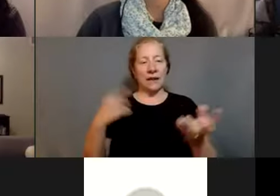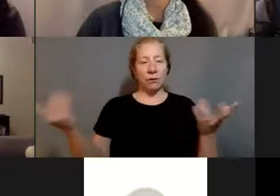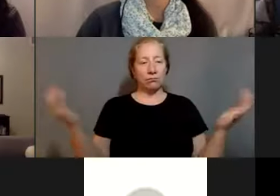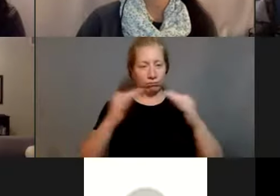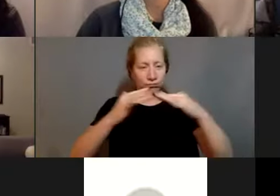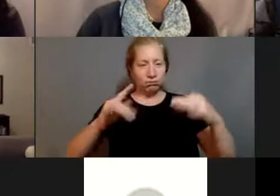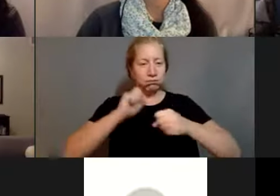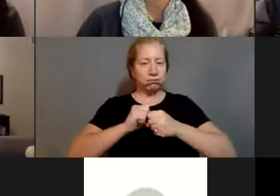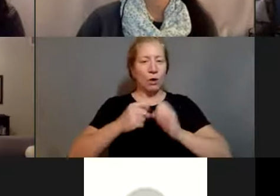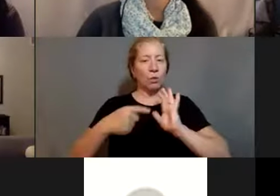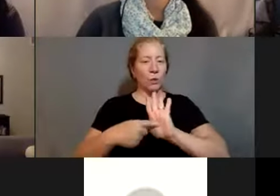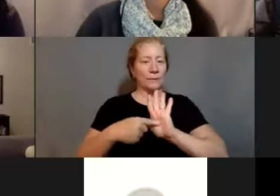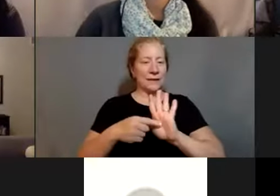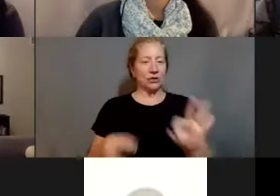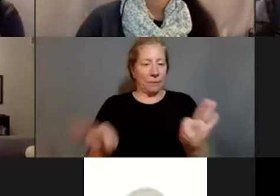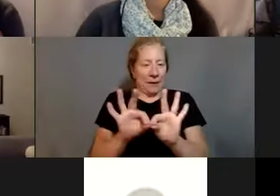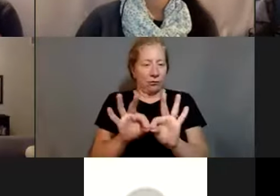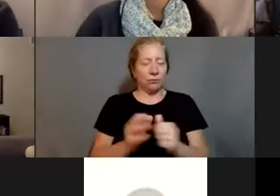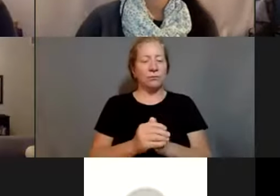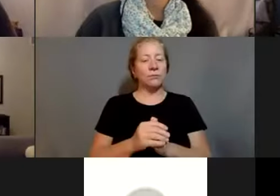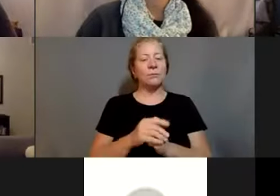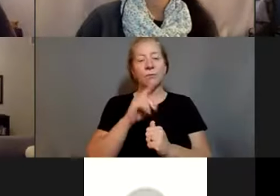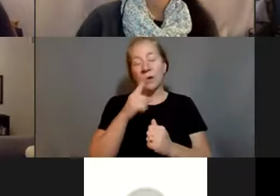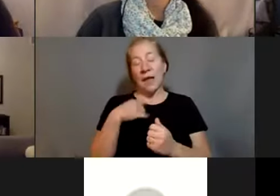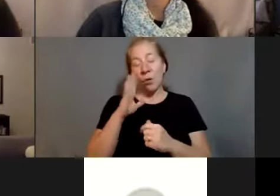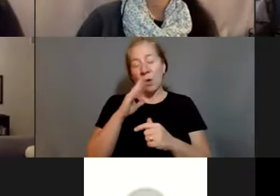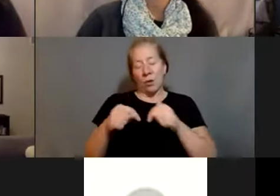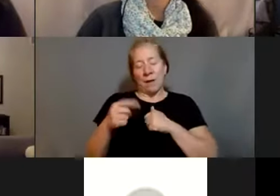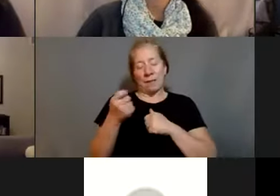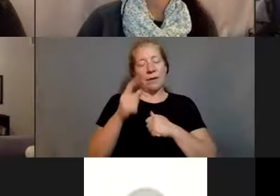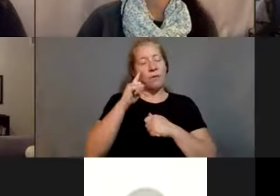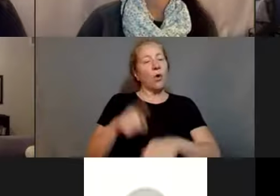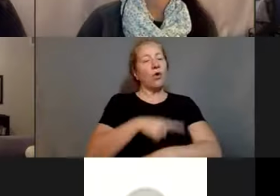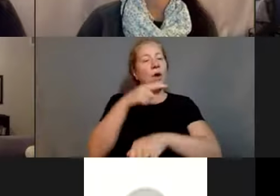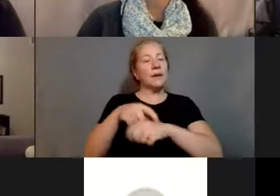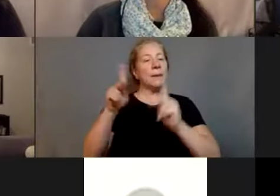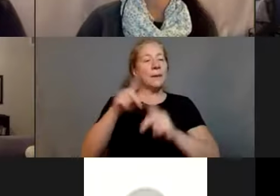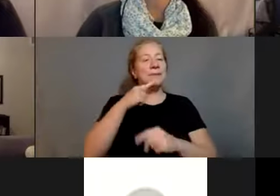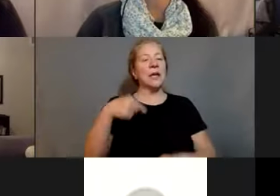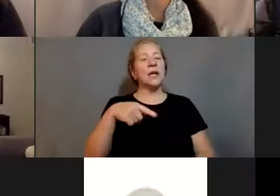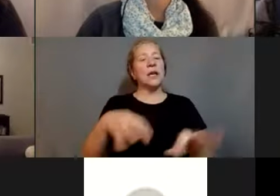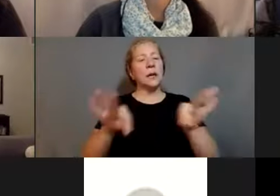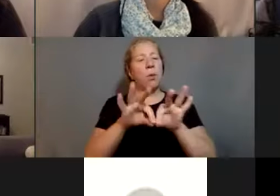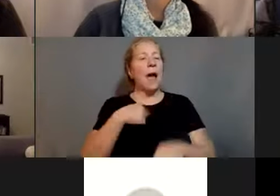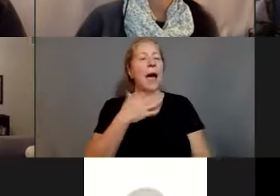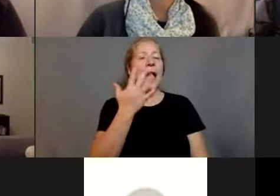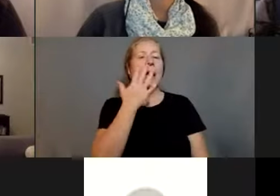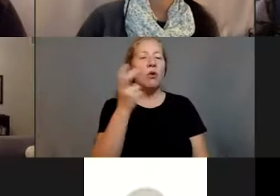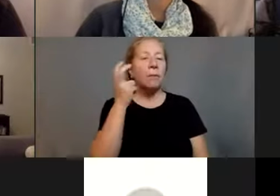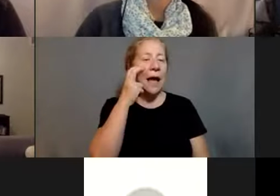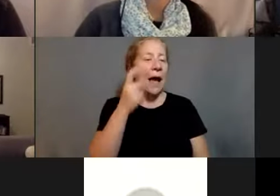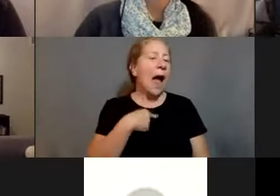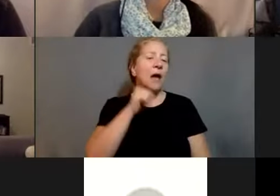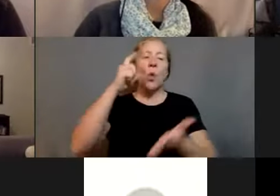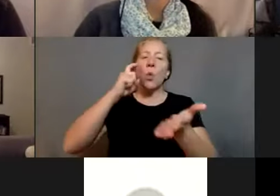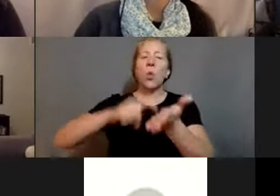I'll just go back, right? For the longest time, people use colorblindness, right? To say that,